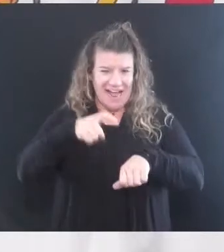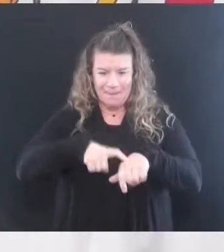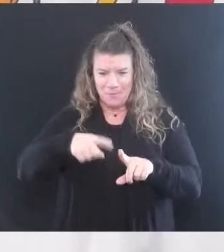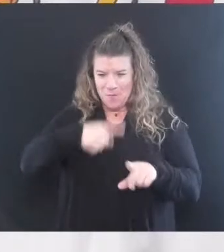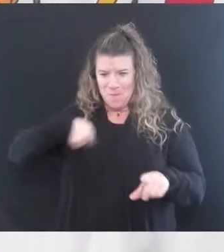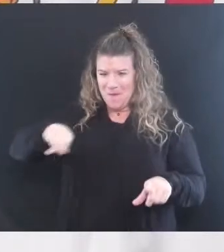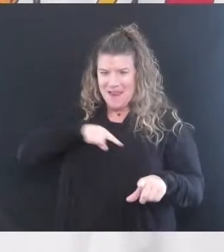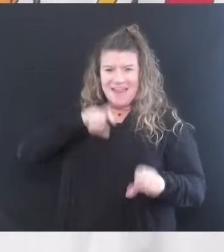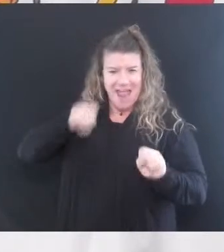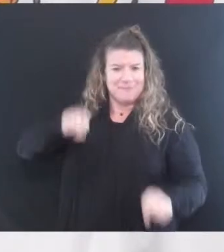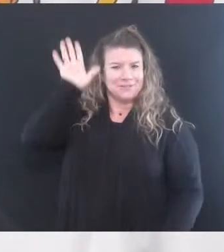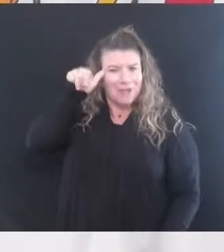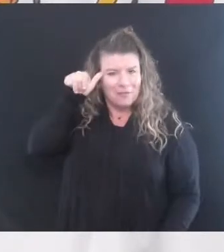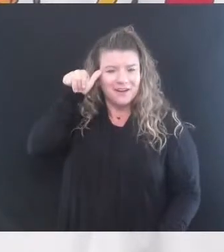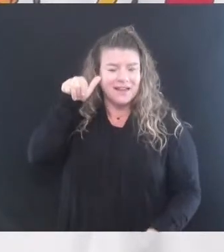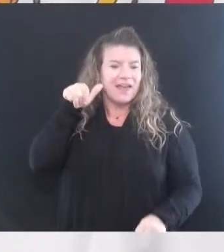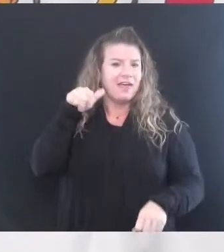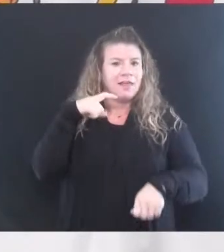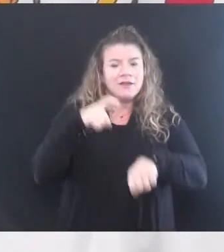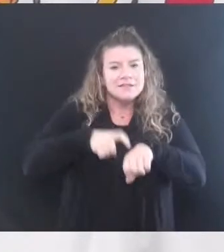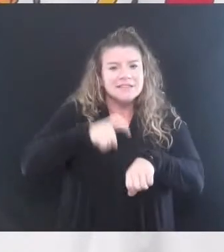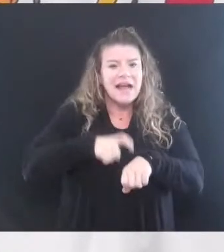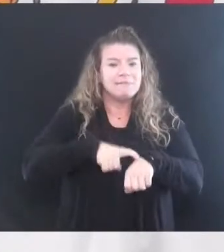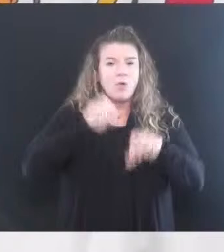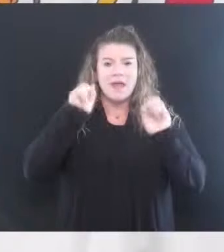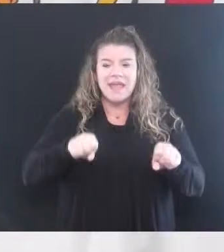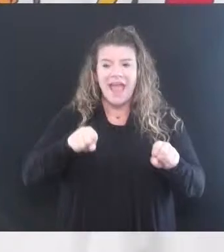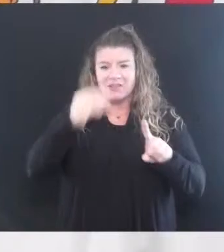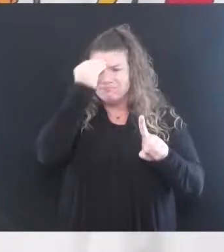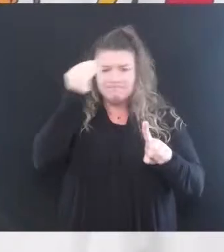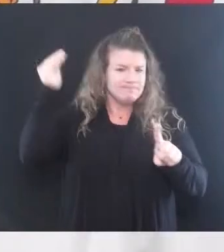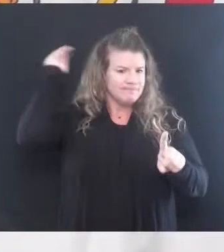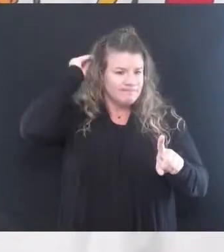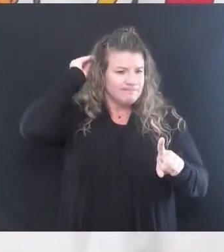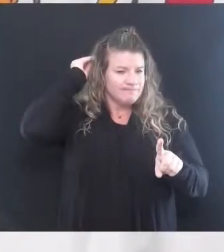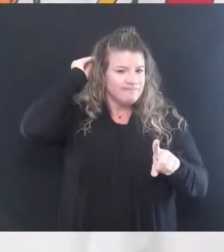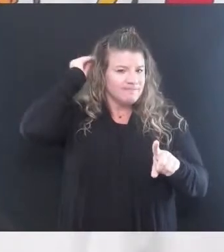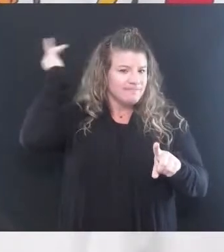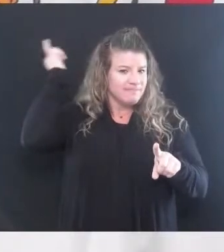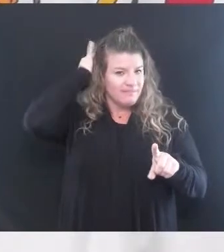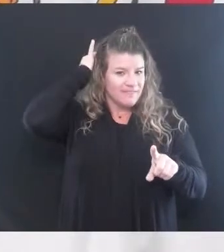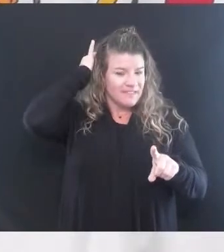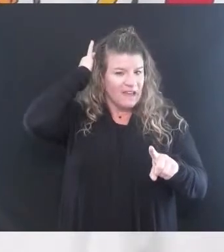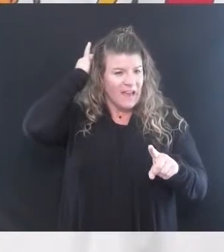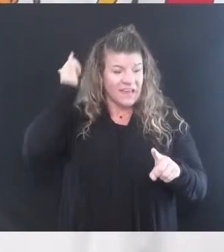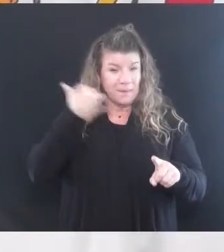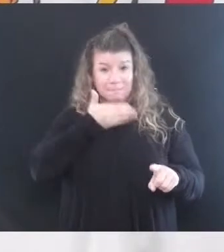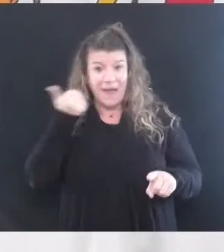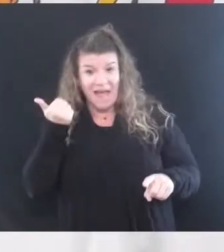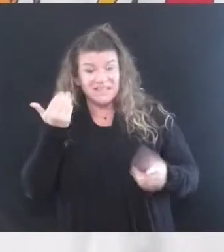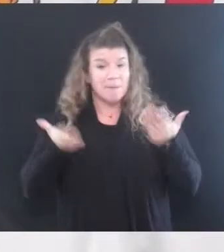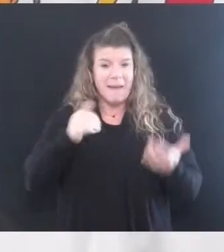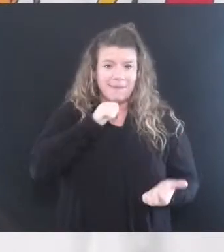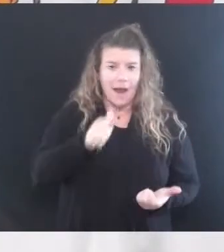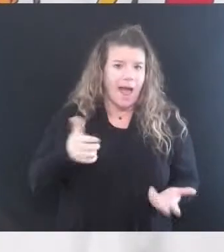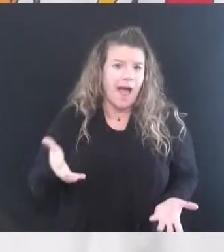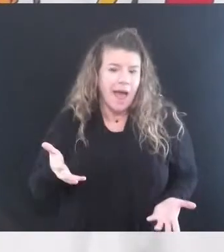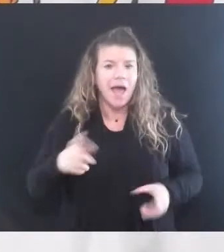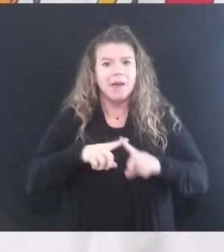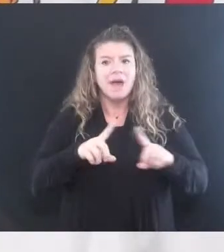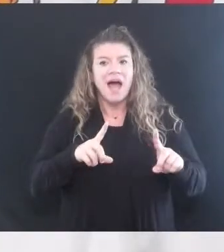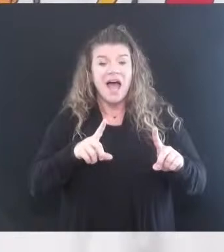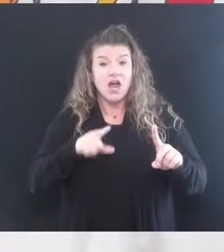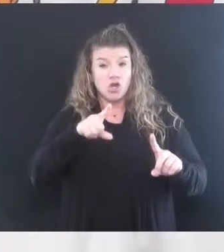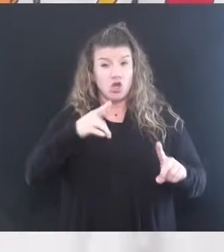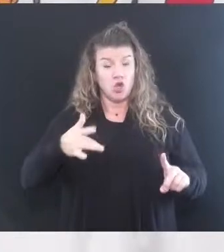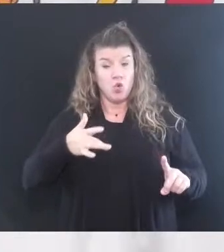and there's times when we can get things in our minds that maybe in the best things. But do